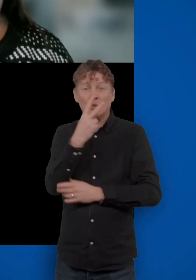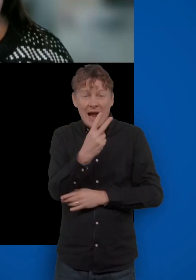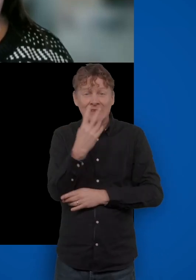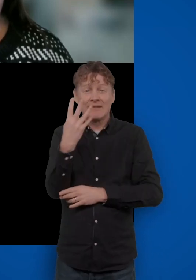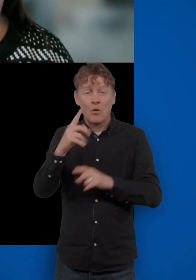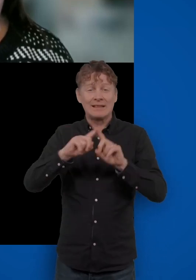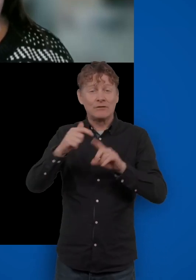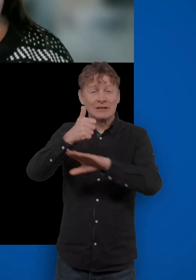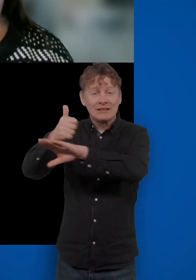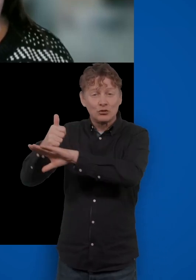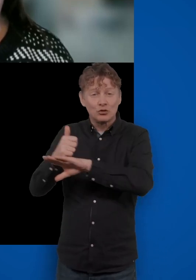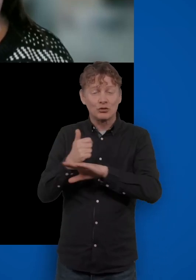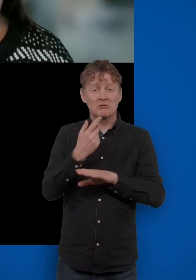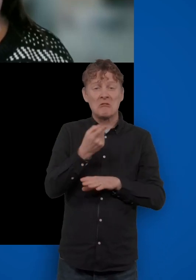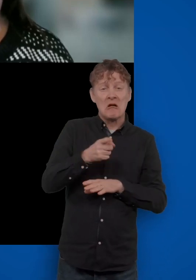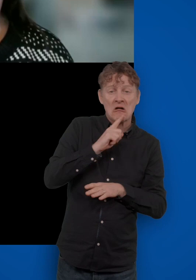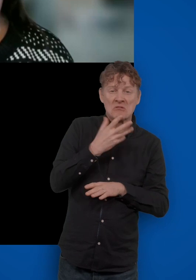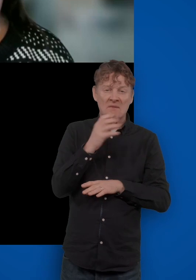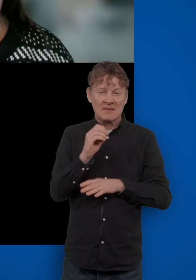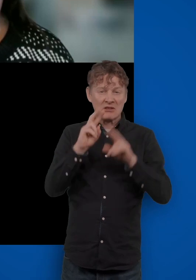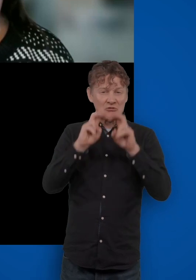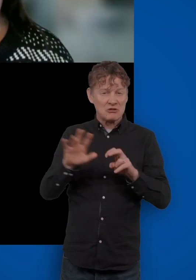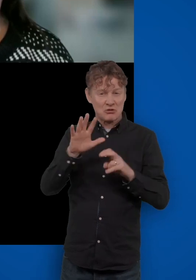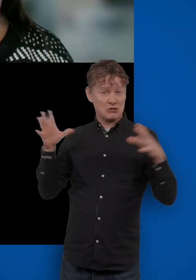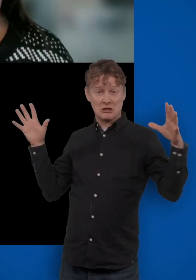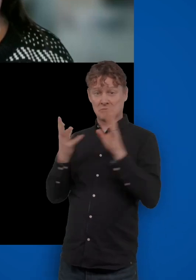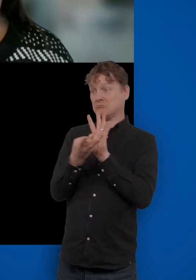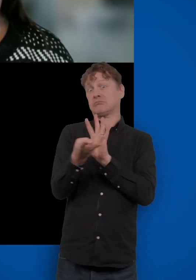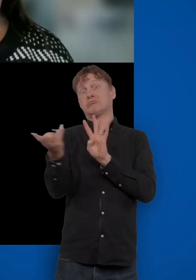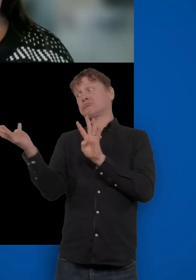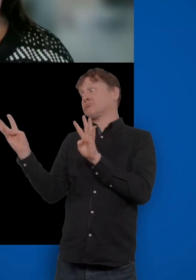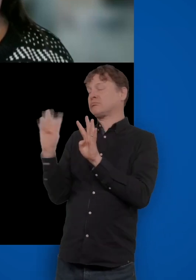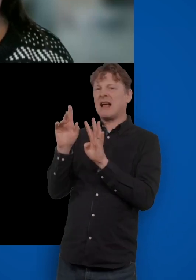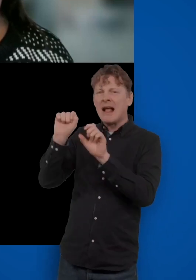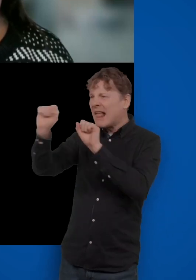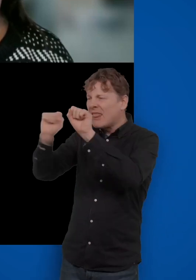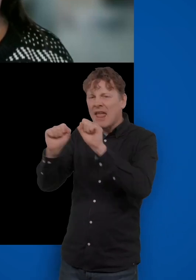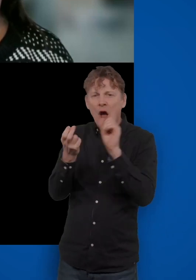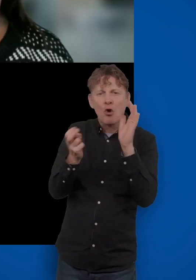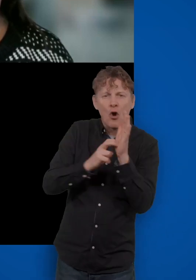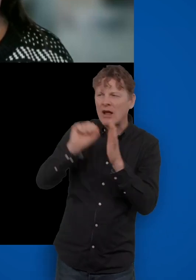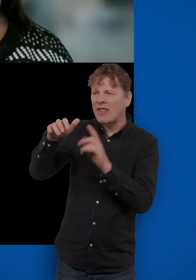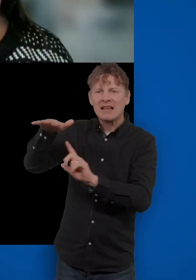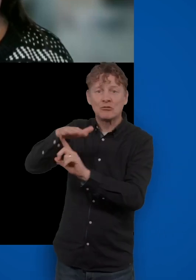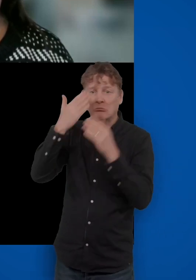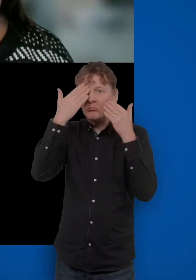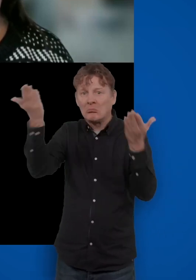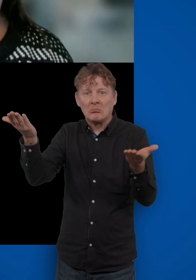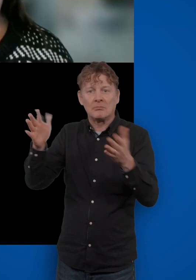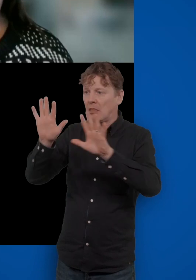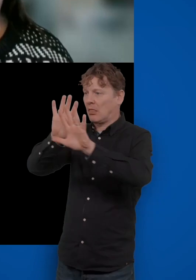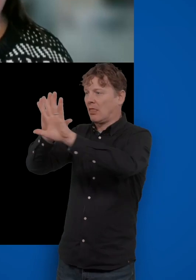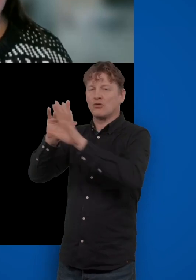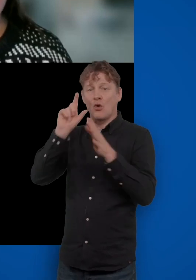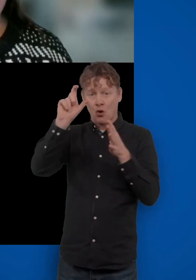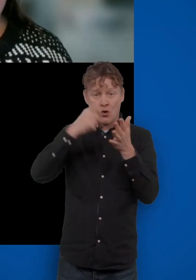24 institutions, about 150 researchers, and the circumstances under which they were working were determined by their